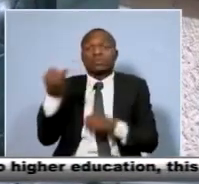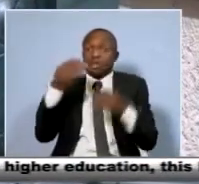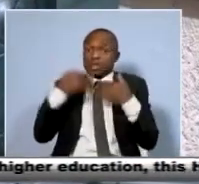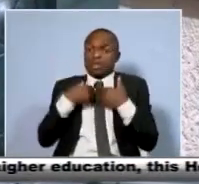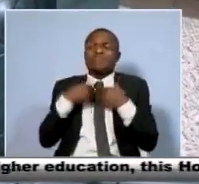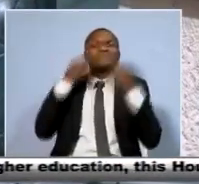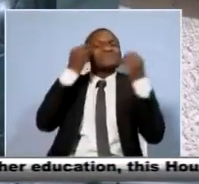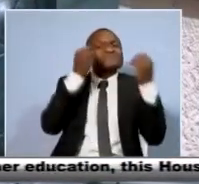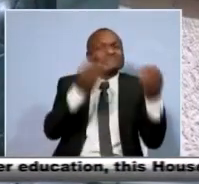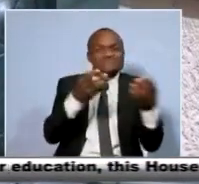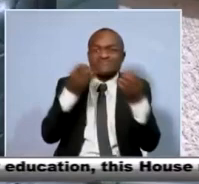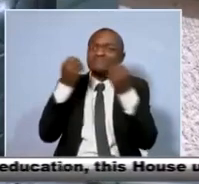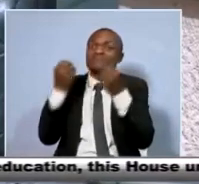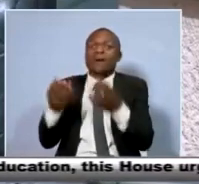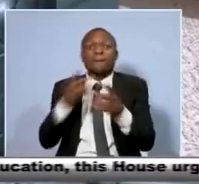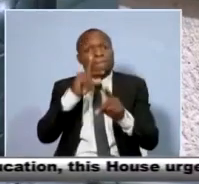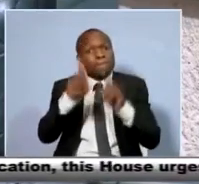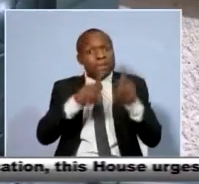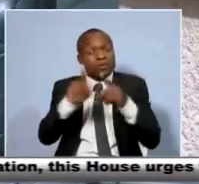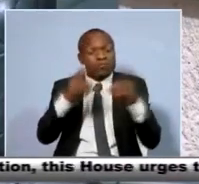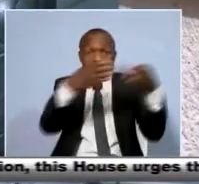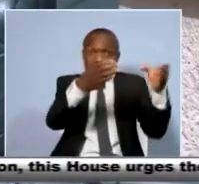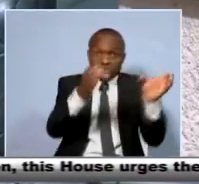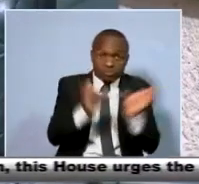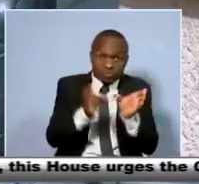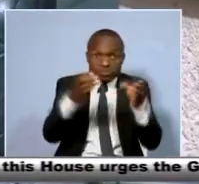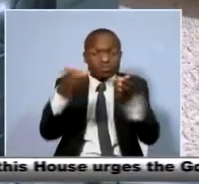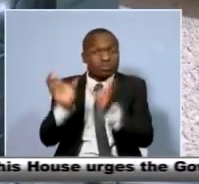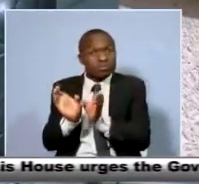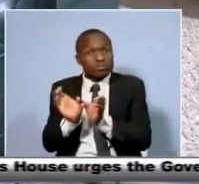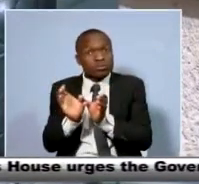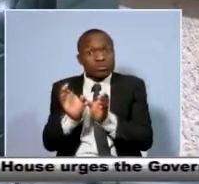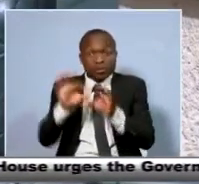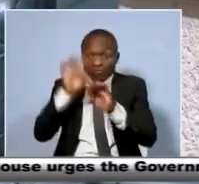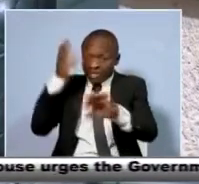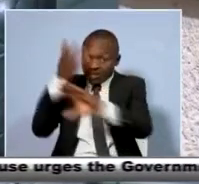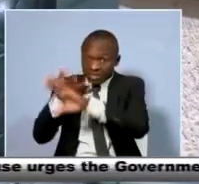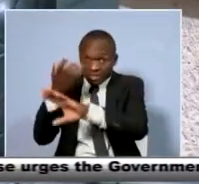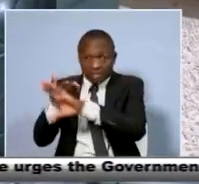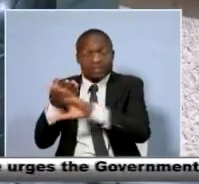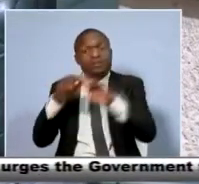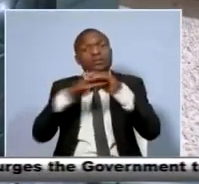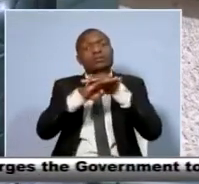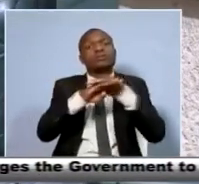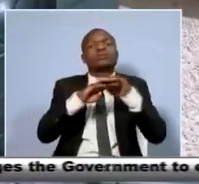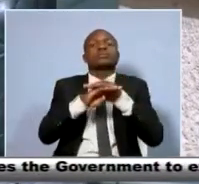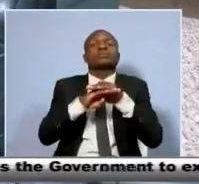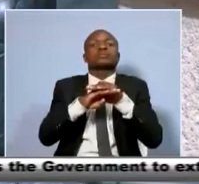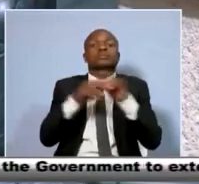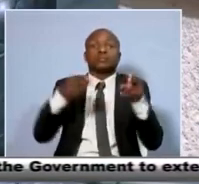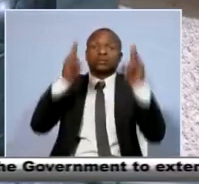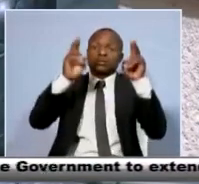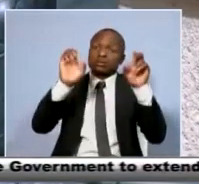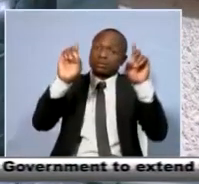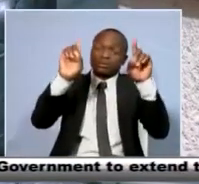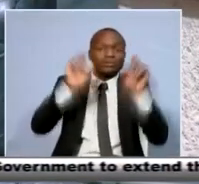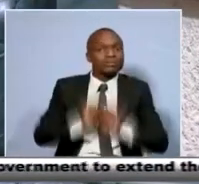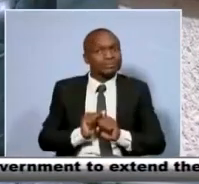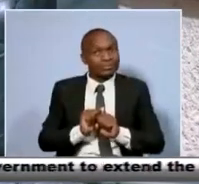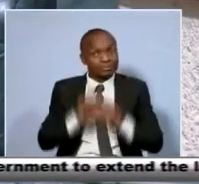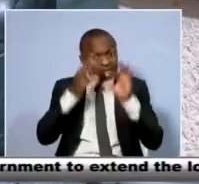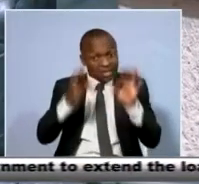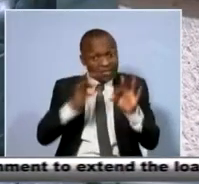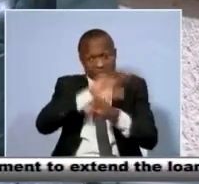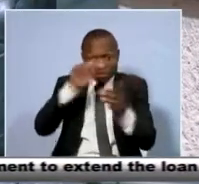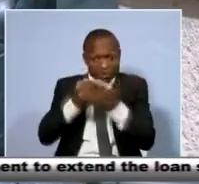have a lot of people from the constituency who are finding it difficult to access higher education. So